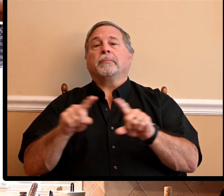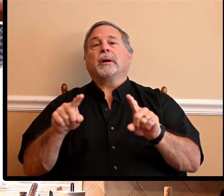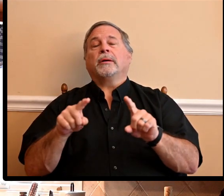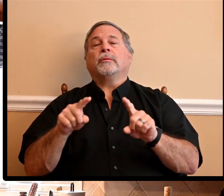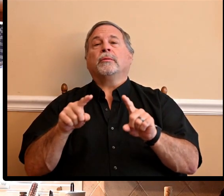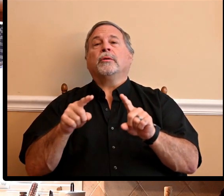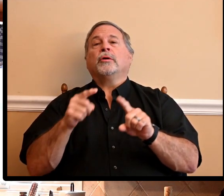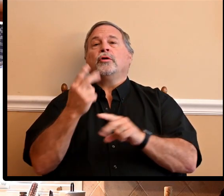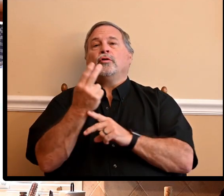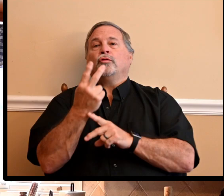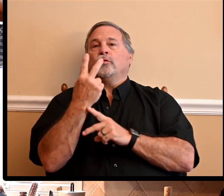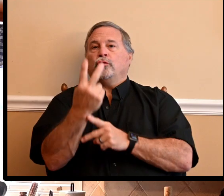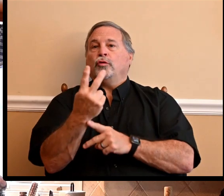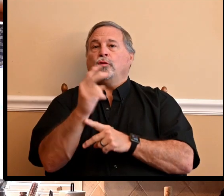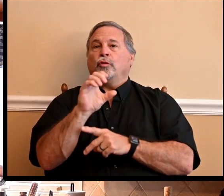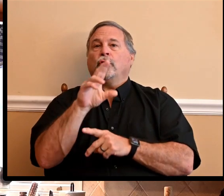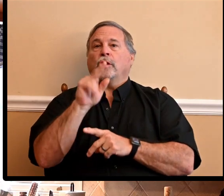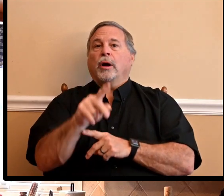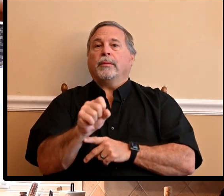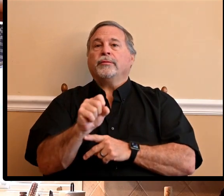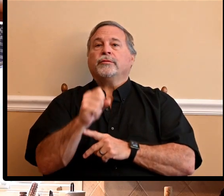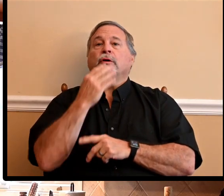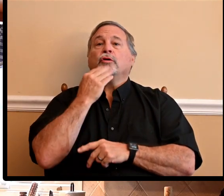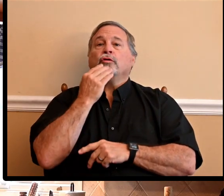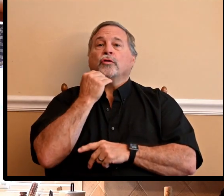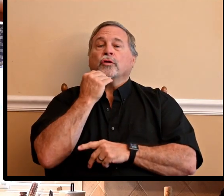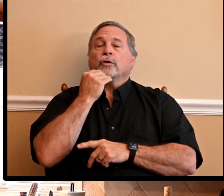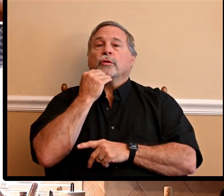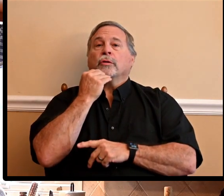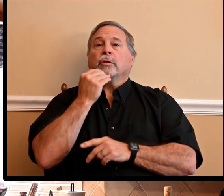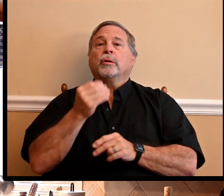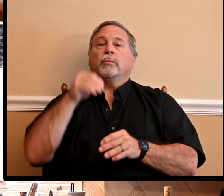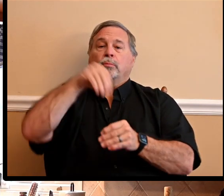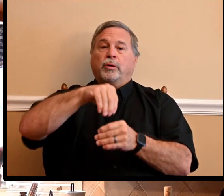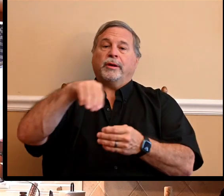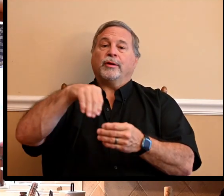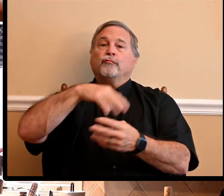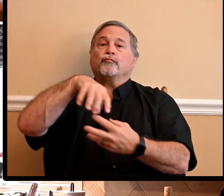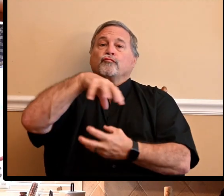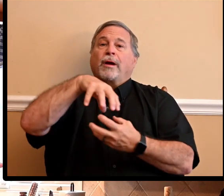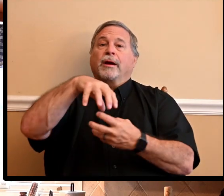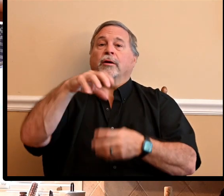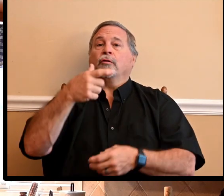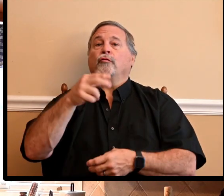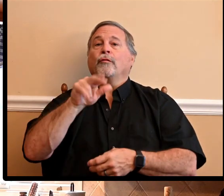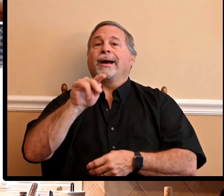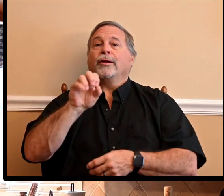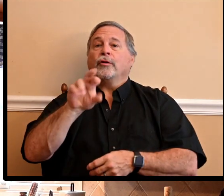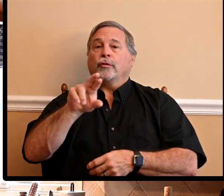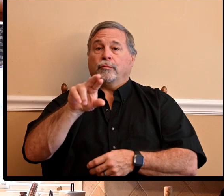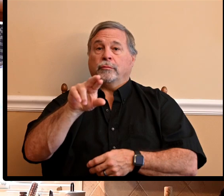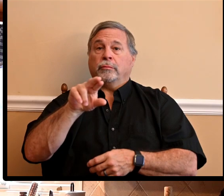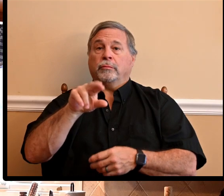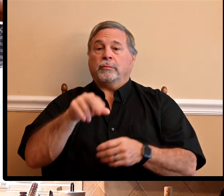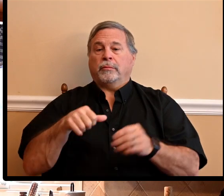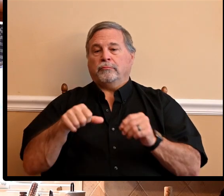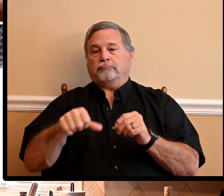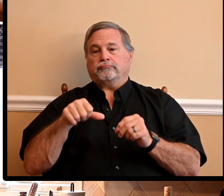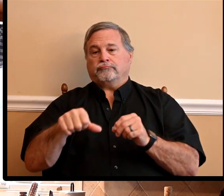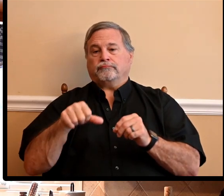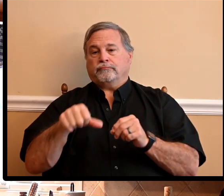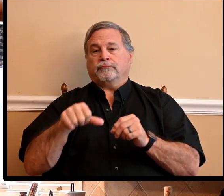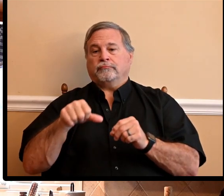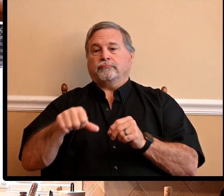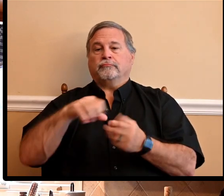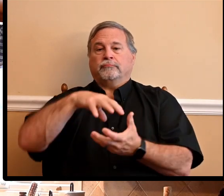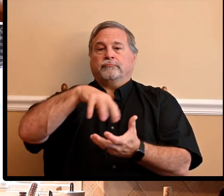sugar. But all we're doing is we're taking 2 cups of sugar for this recipe. We're putting it in a little grinder like this.